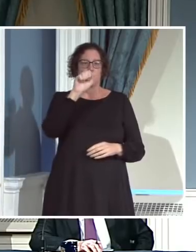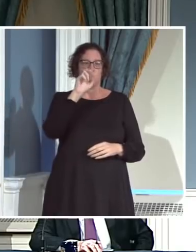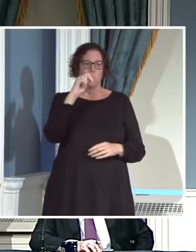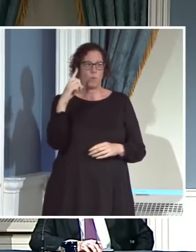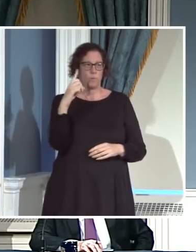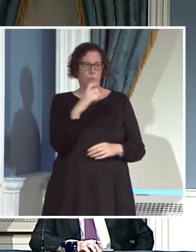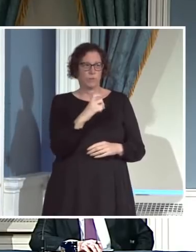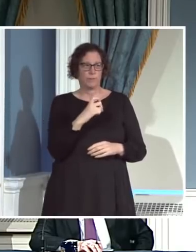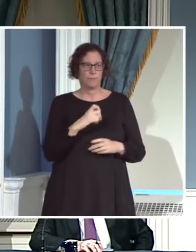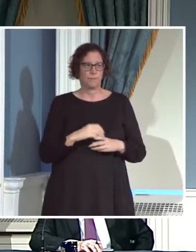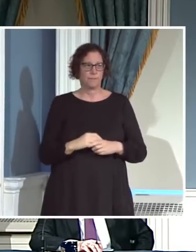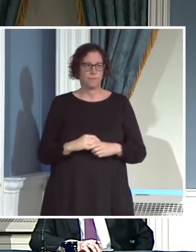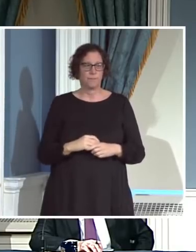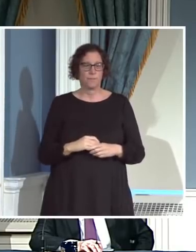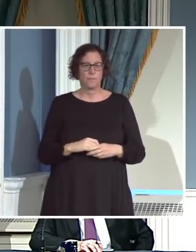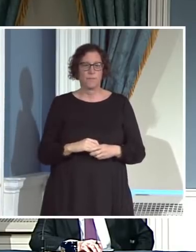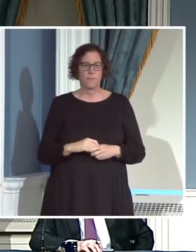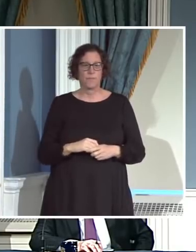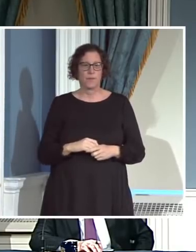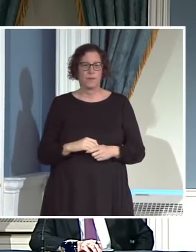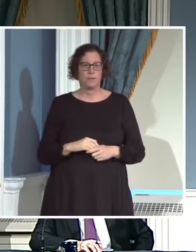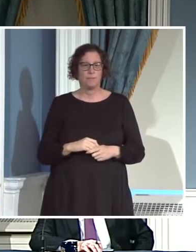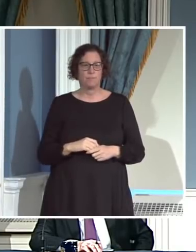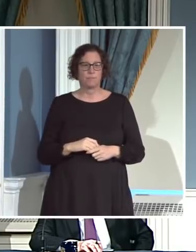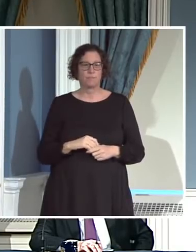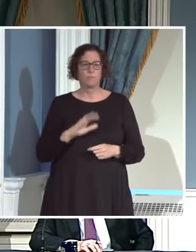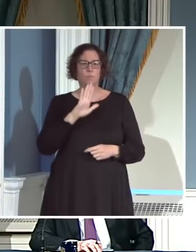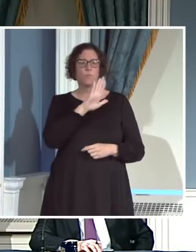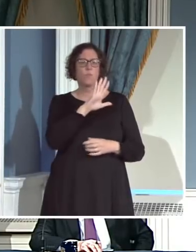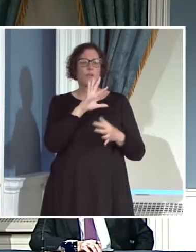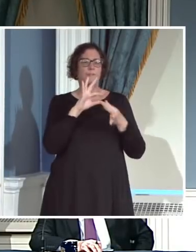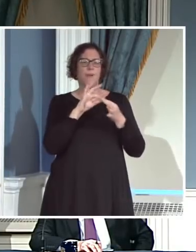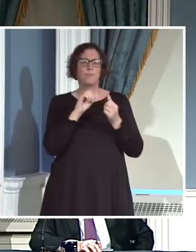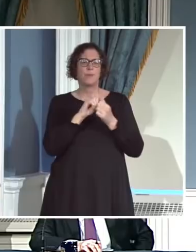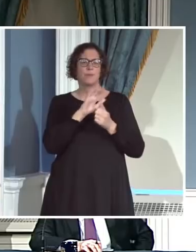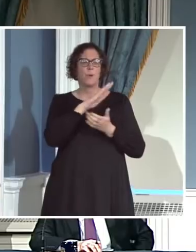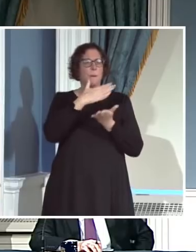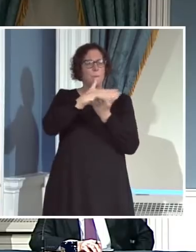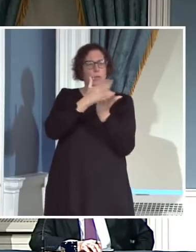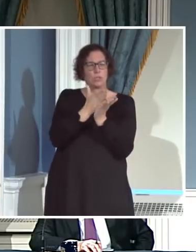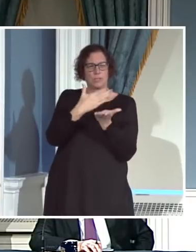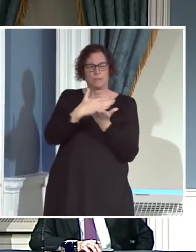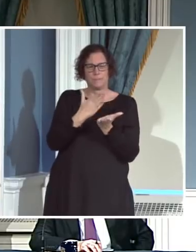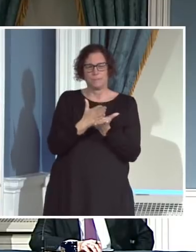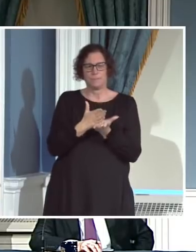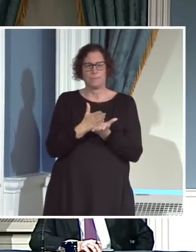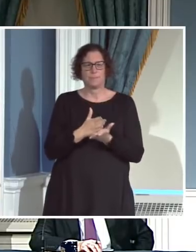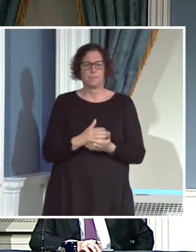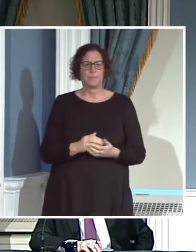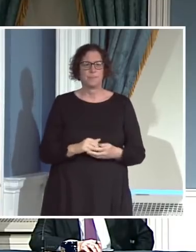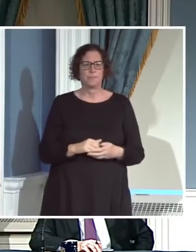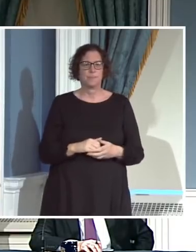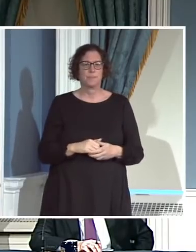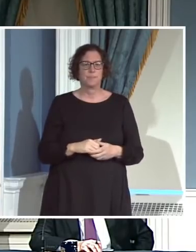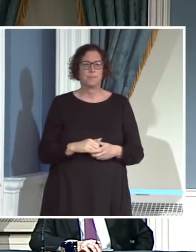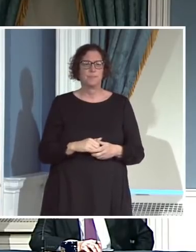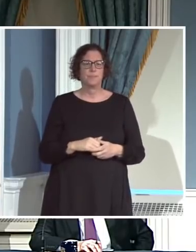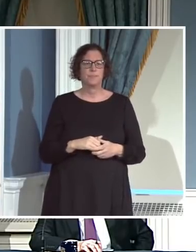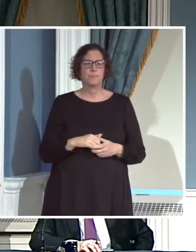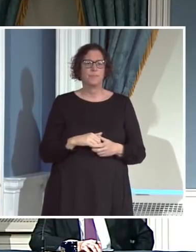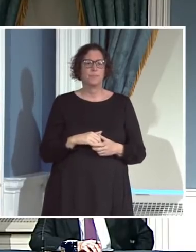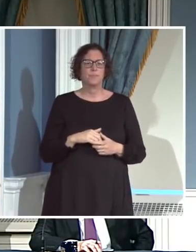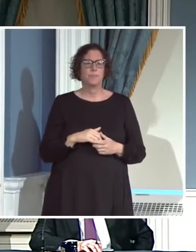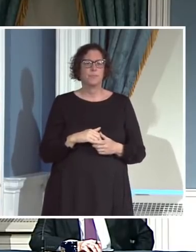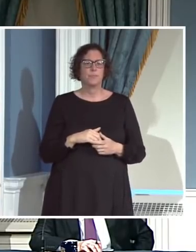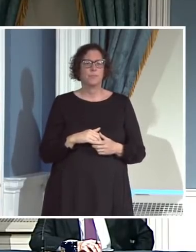the sticking point on the budget in Albany has been making it quote unquote adjustable and giving the governor